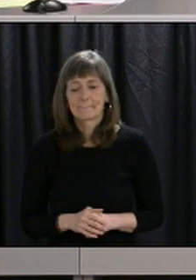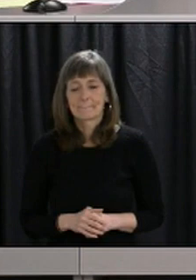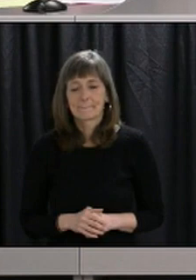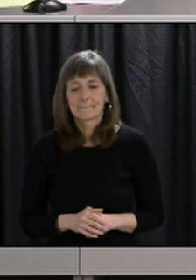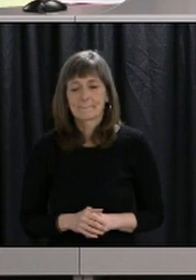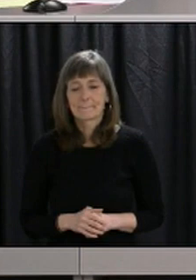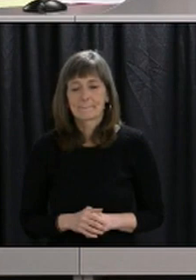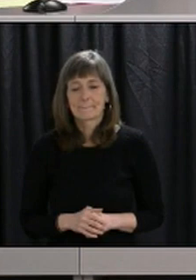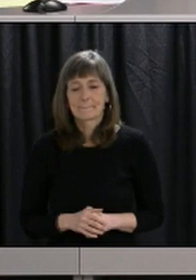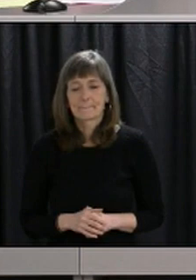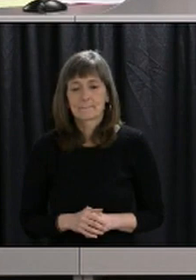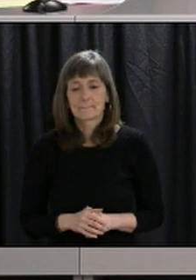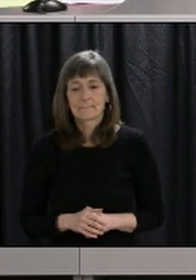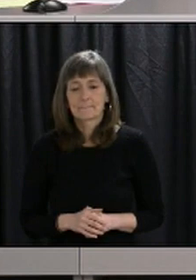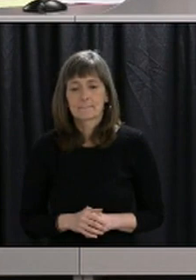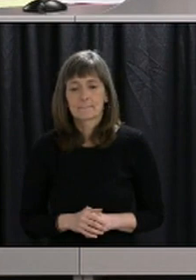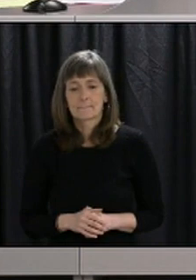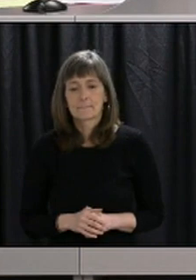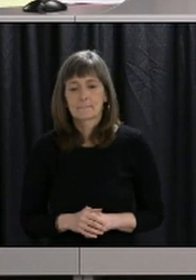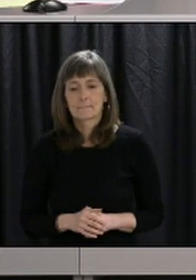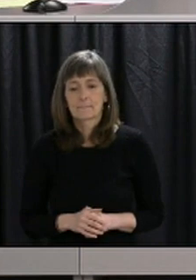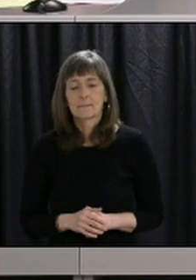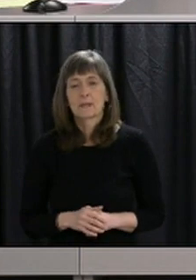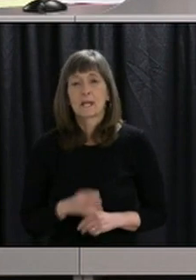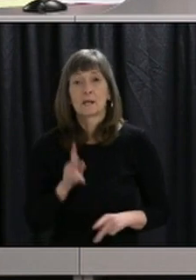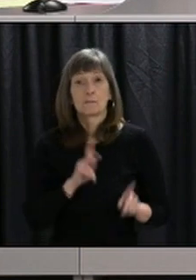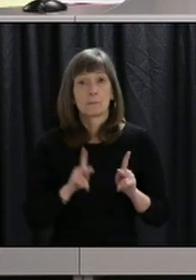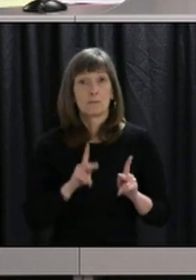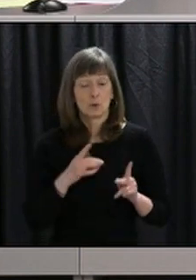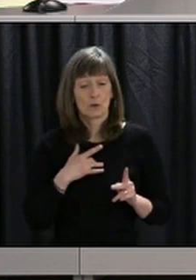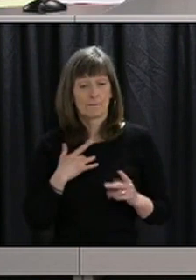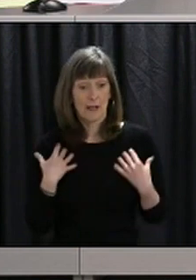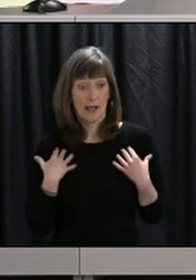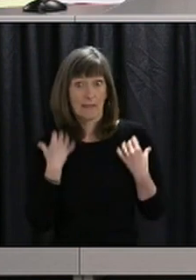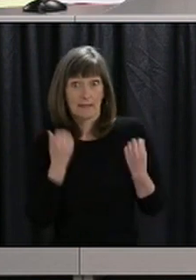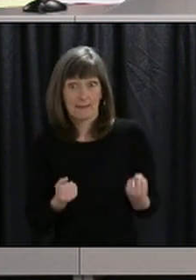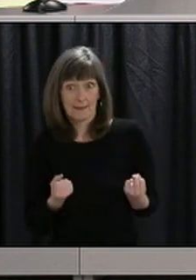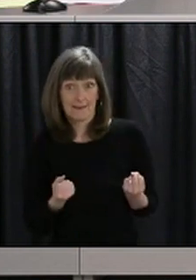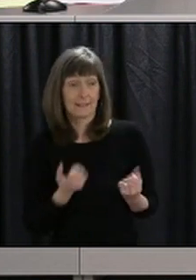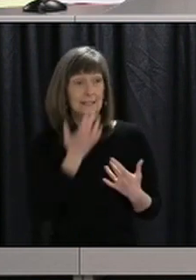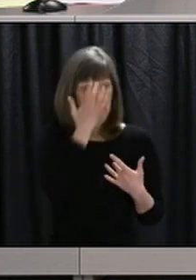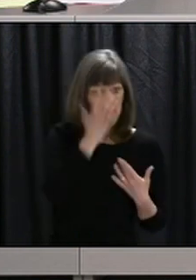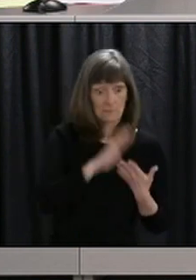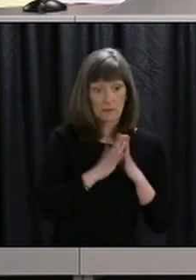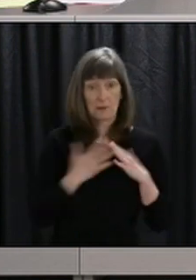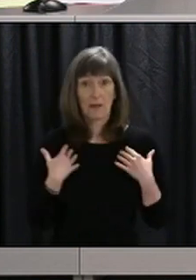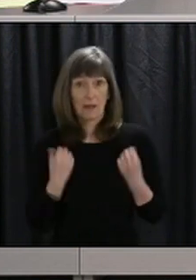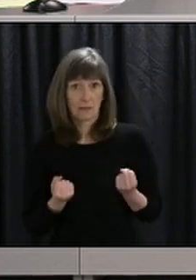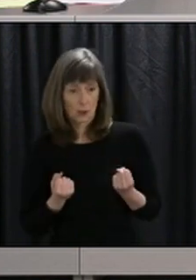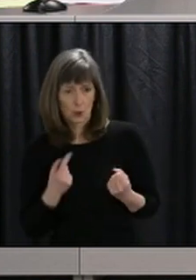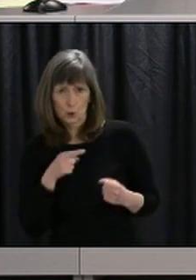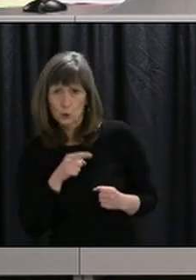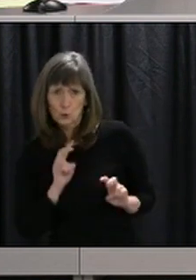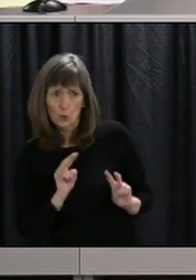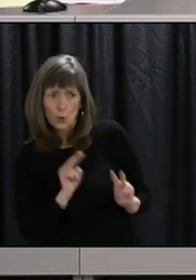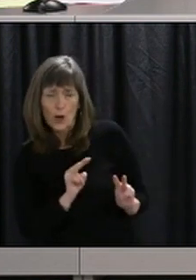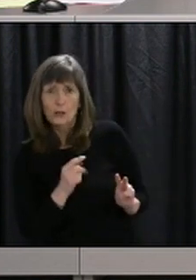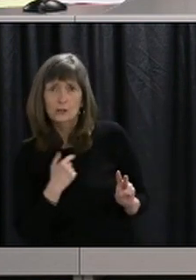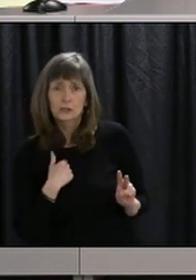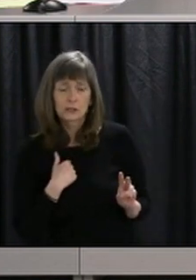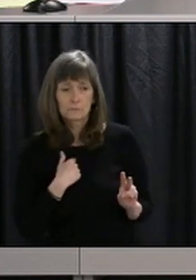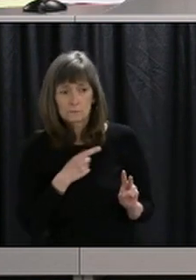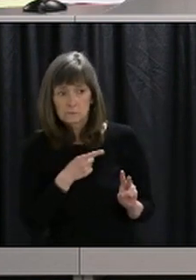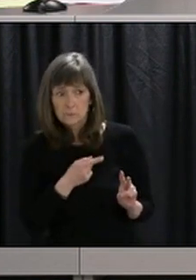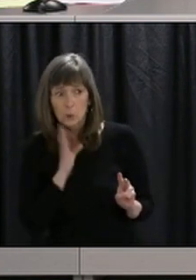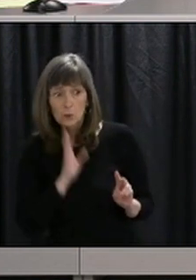How closely do you follow people who have recovered from COVID-19, and have you had any examples of people testing